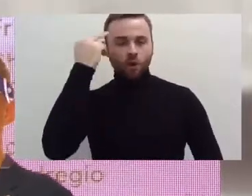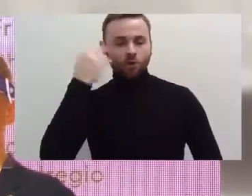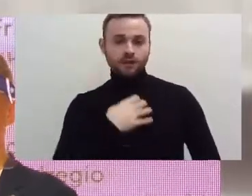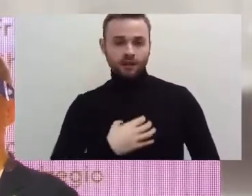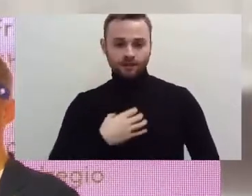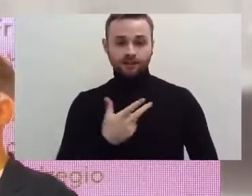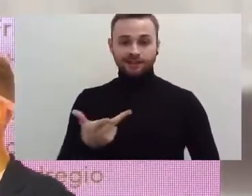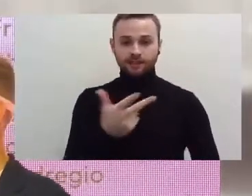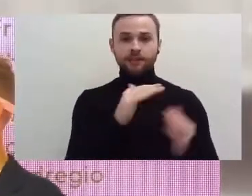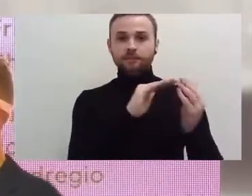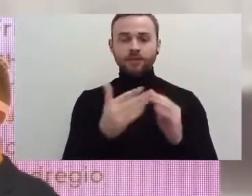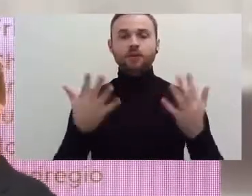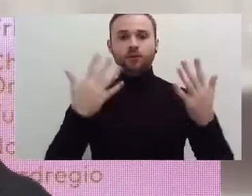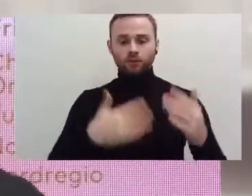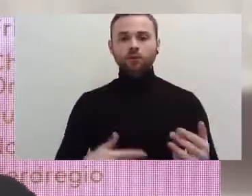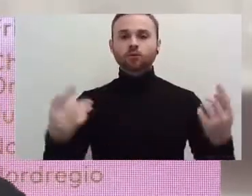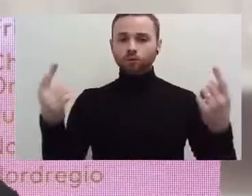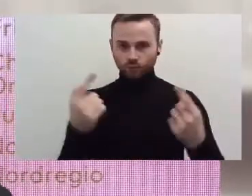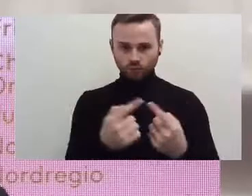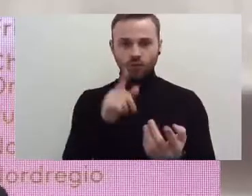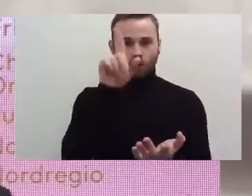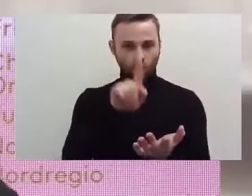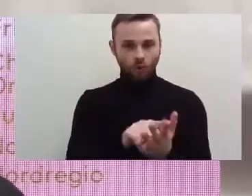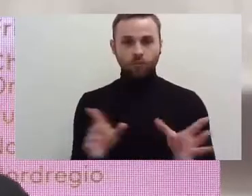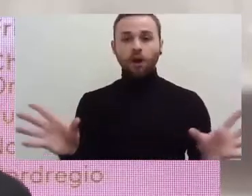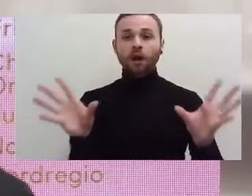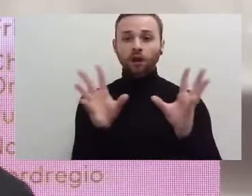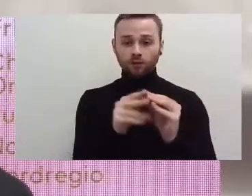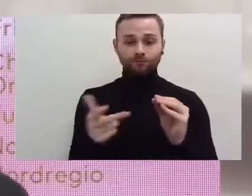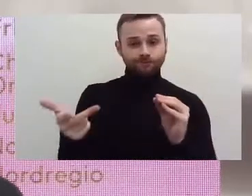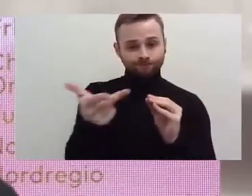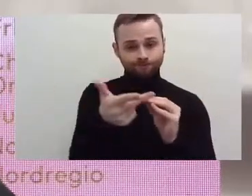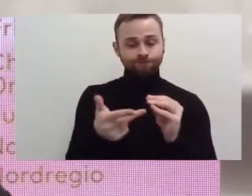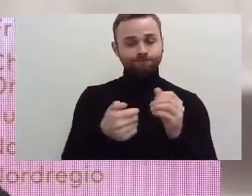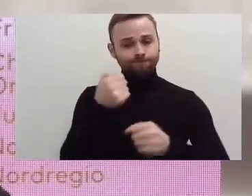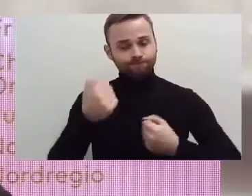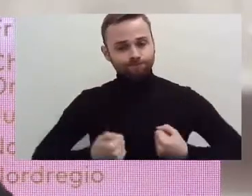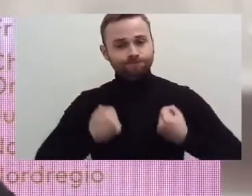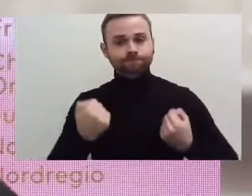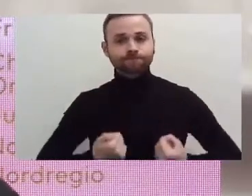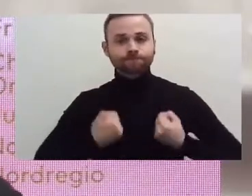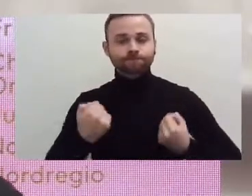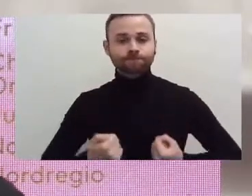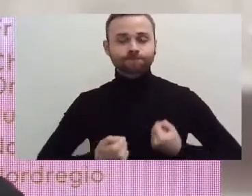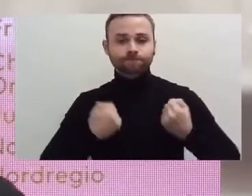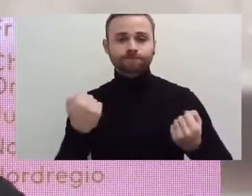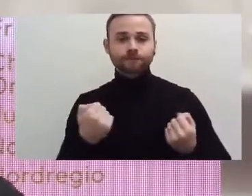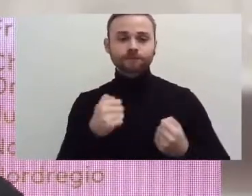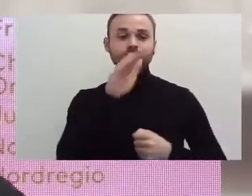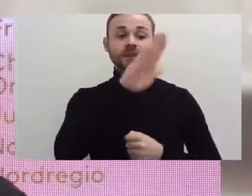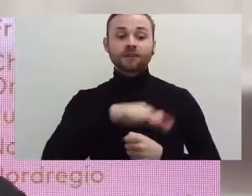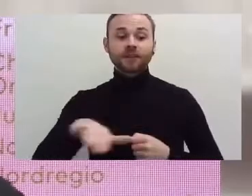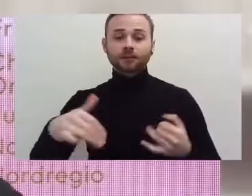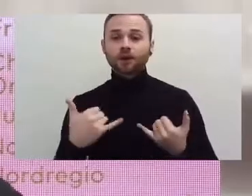city status together, implementing definitely their primary responsibility for the ensuring that children's rights